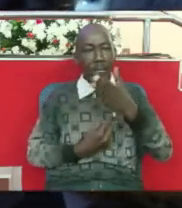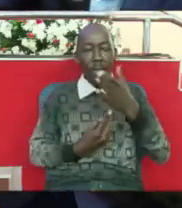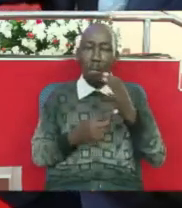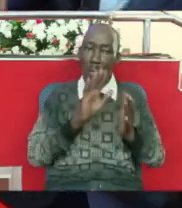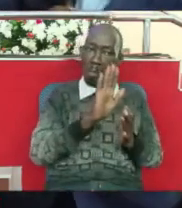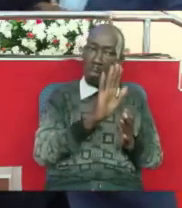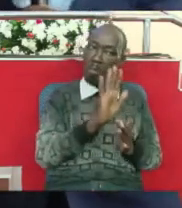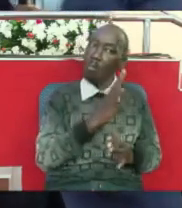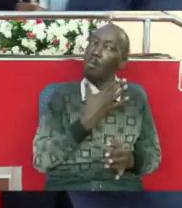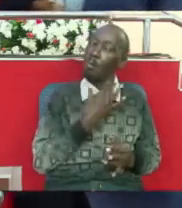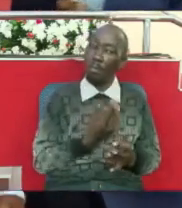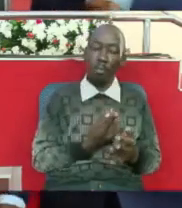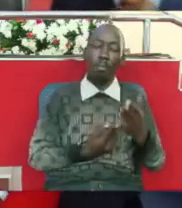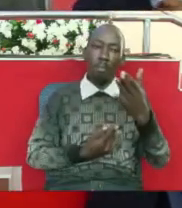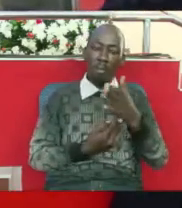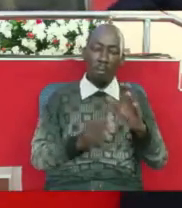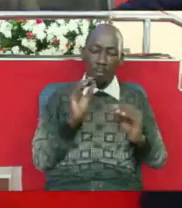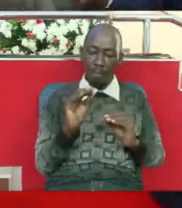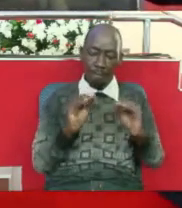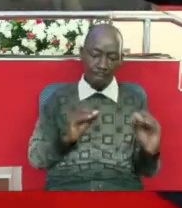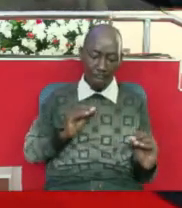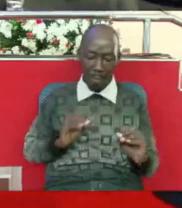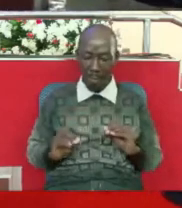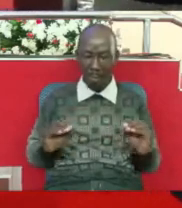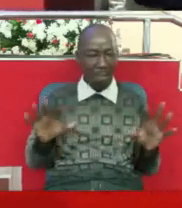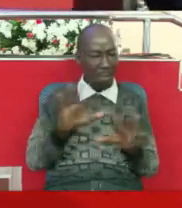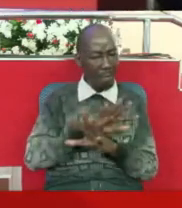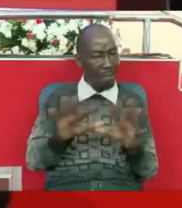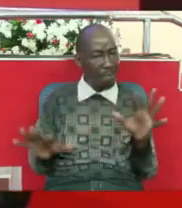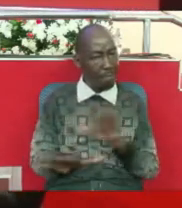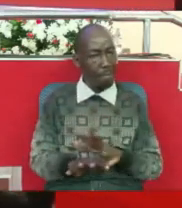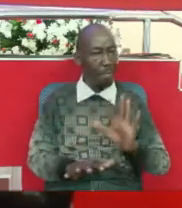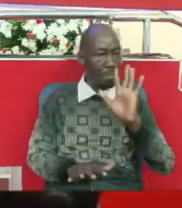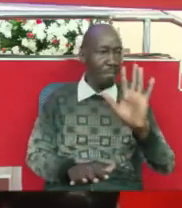that has everything on it that you want.